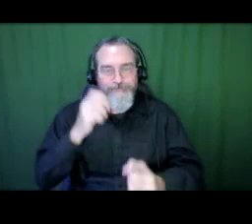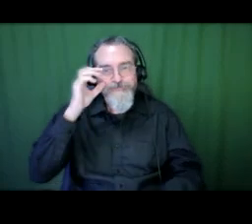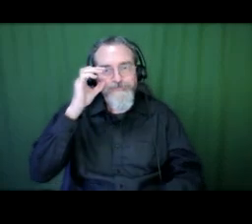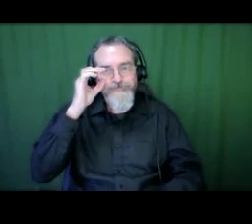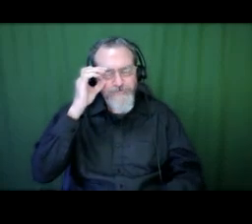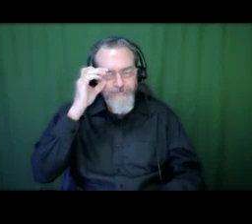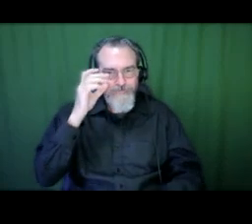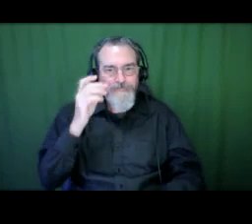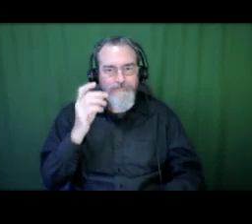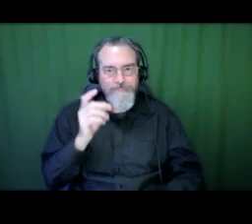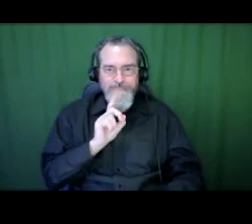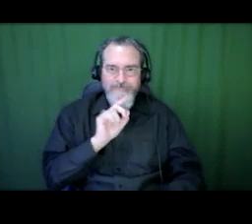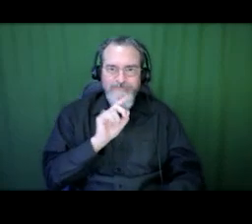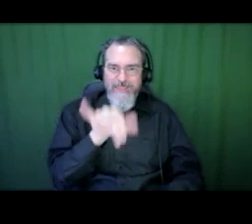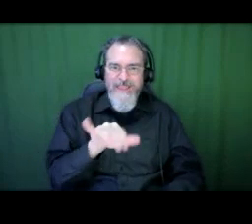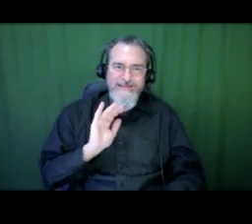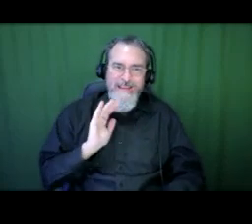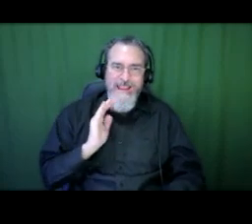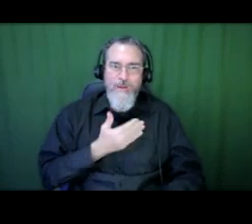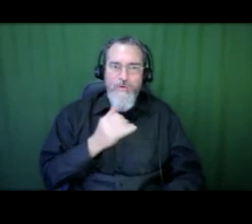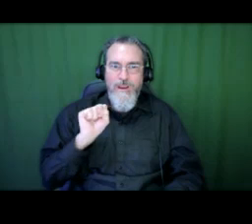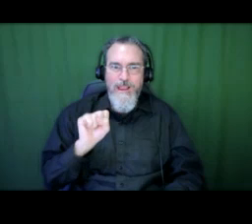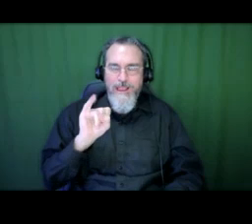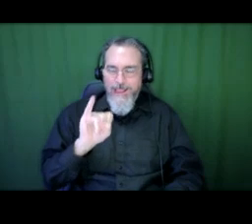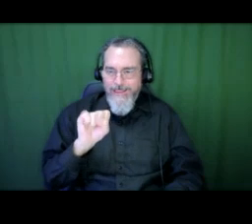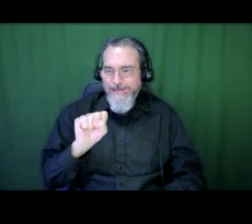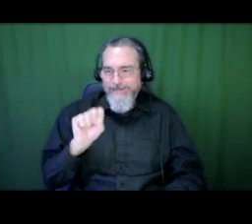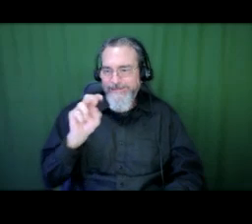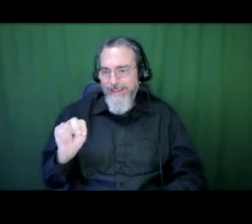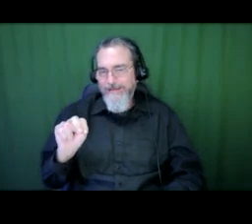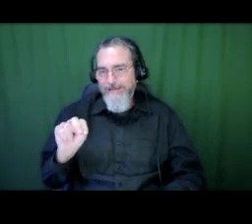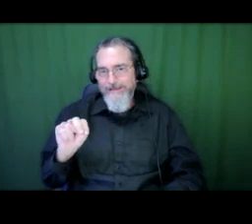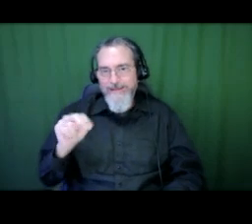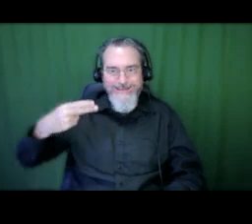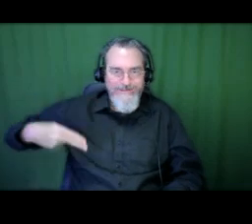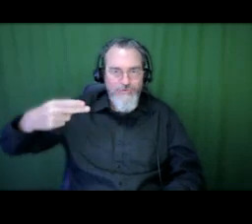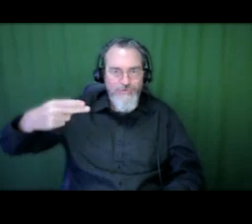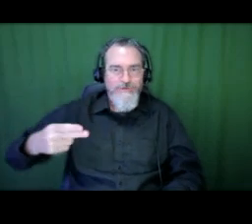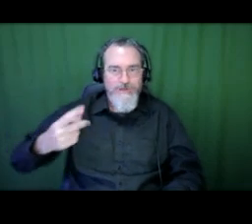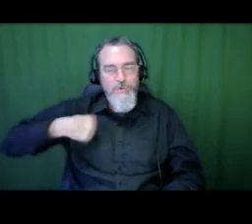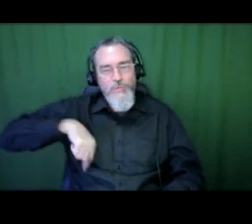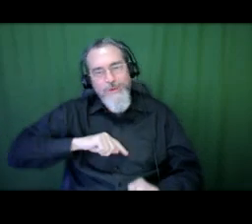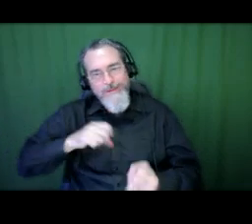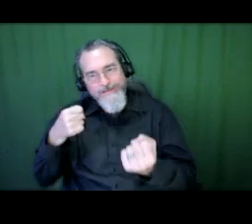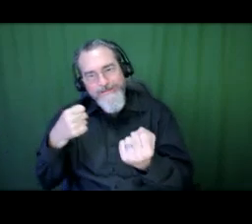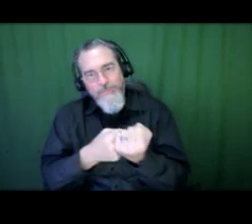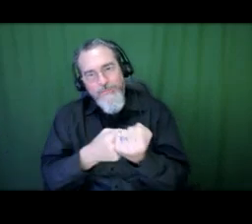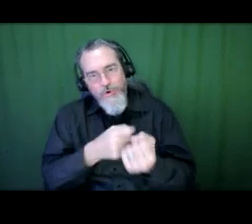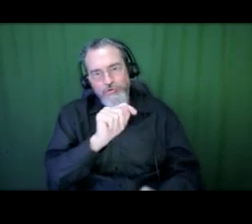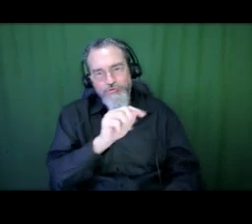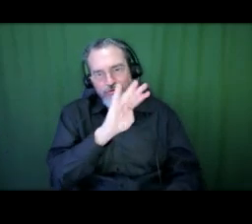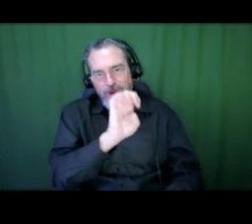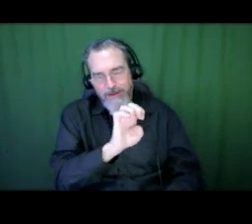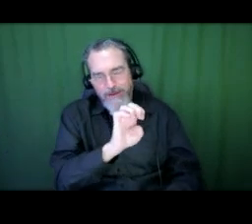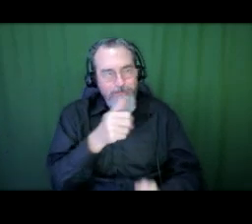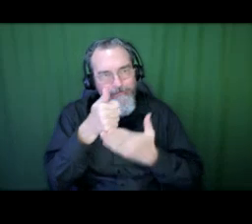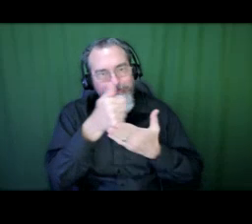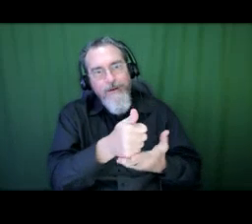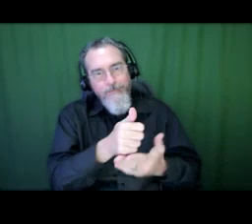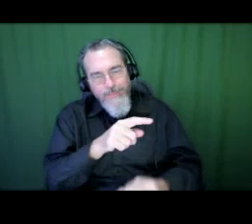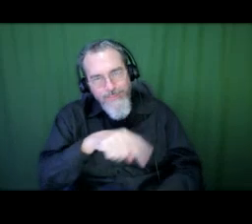the history briefly on what ISN is. It's this massive network that is supporting tribes in creating their own monitoring programs and empowering communities to